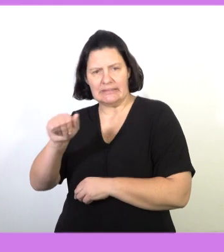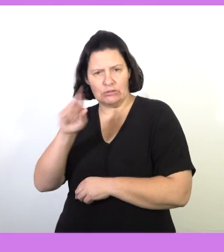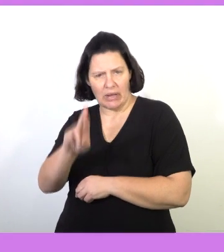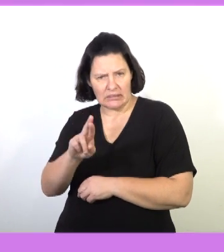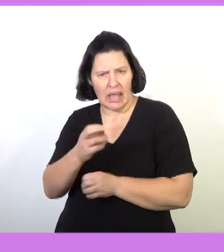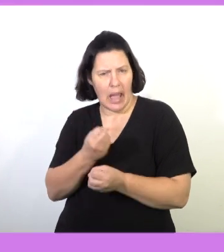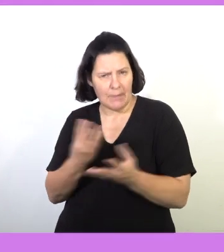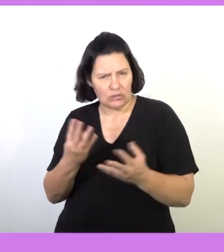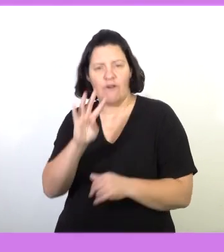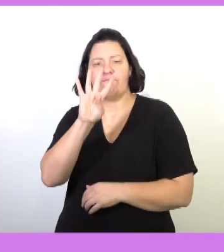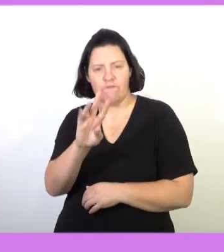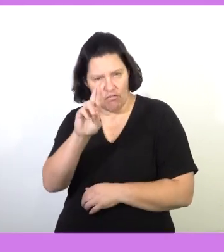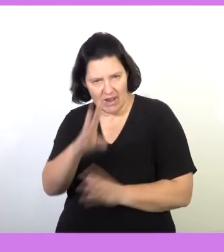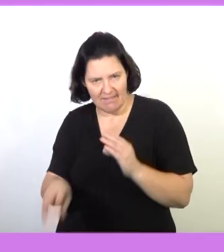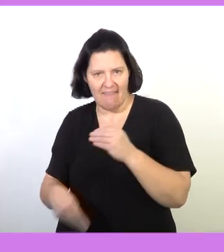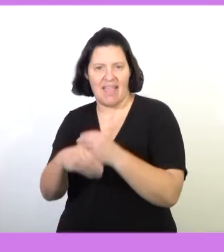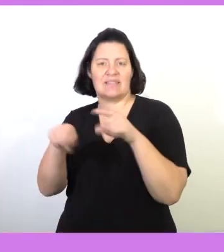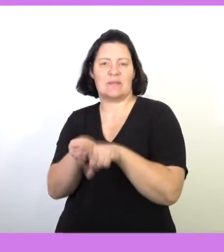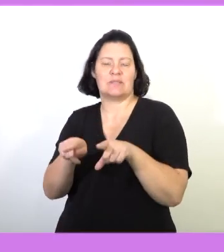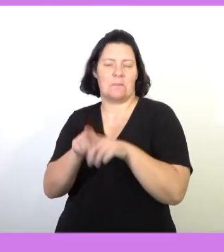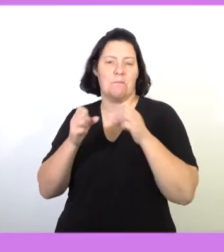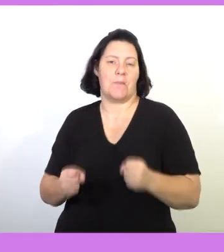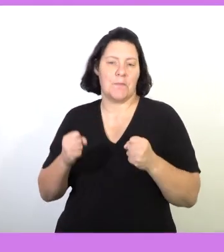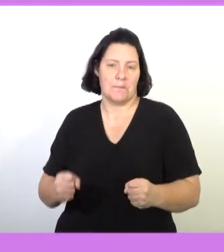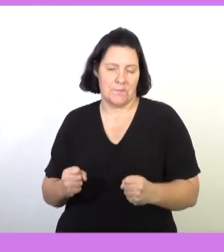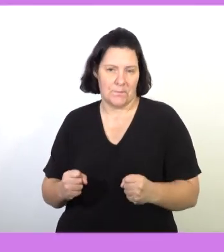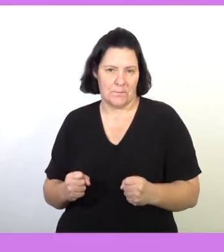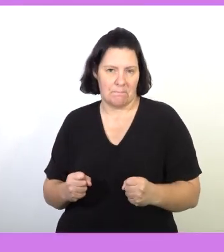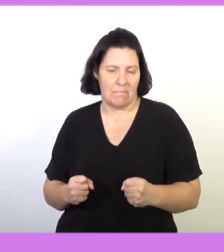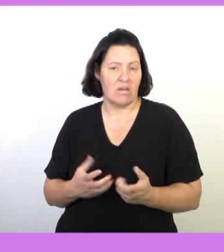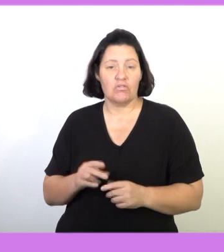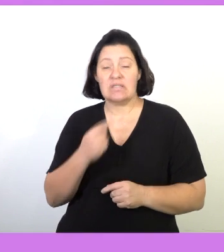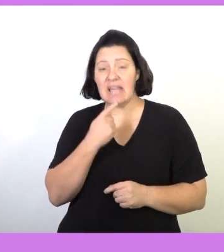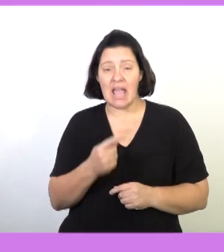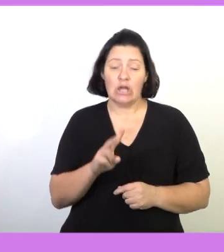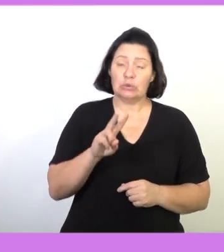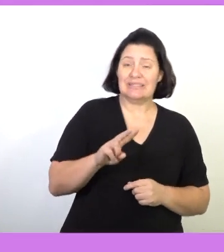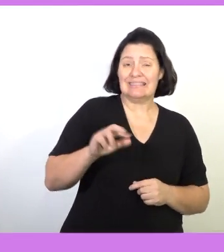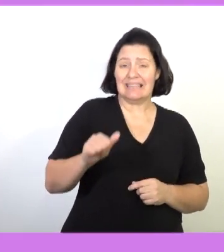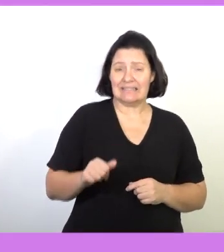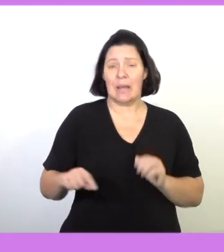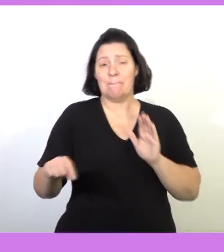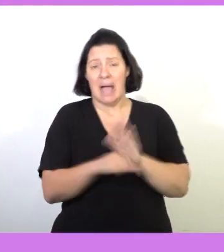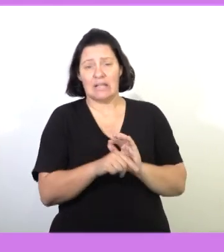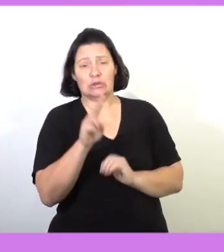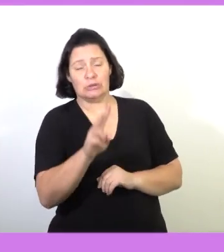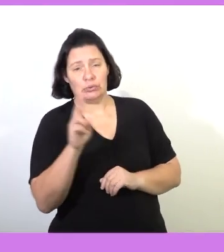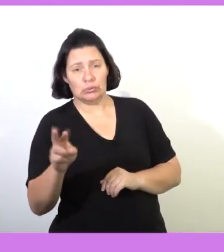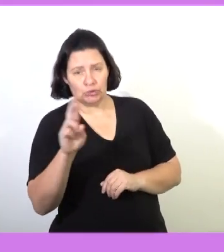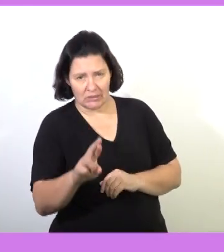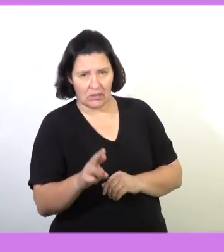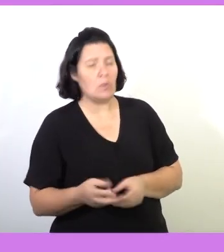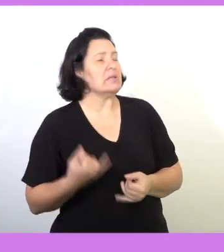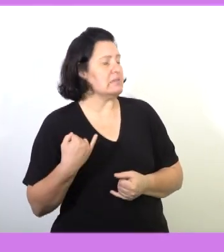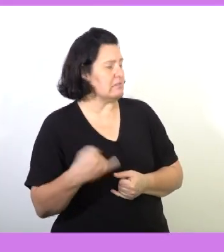rand to 26 rands, we then have to add 4 rand also. And even if you can say 26 rand minus